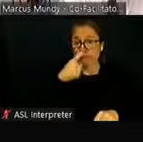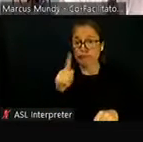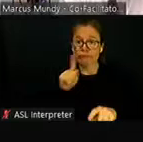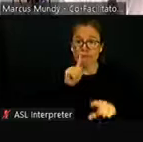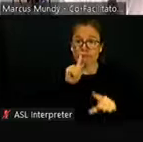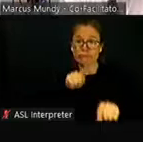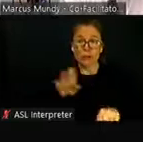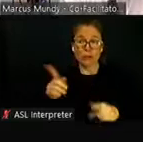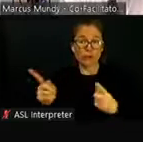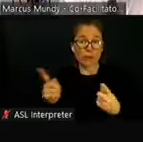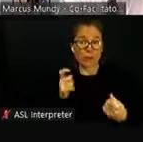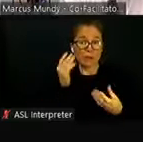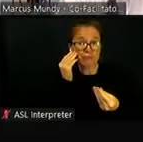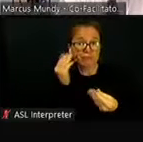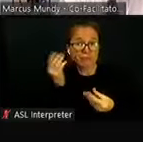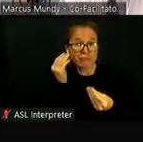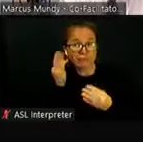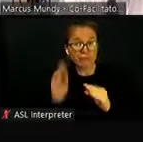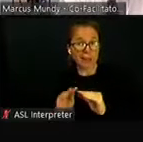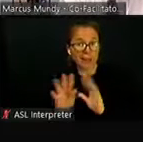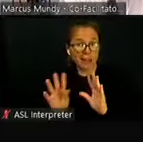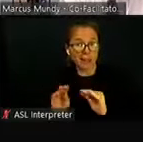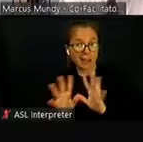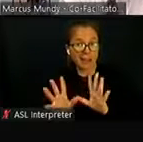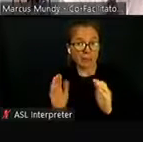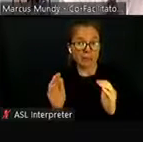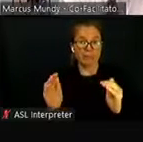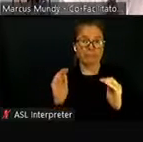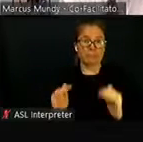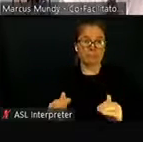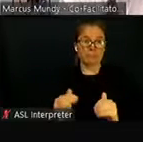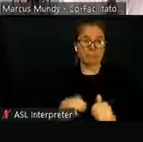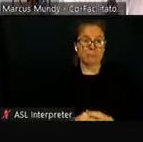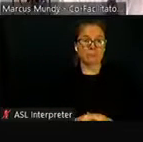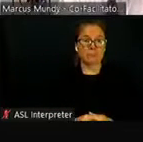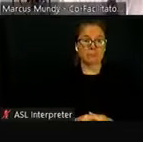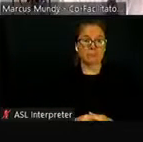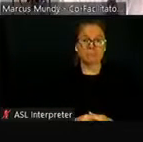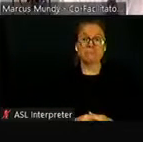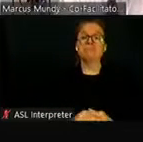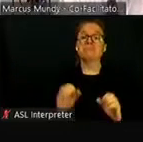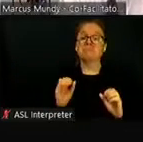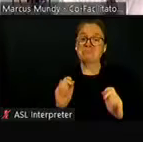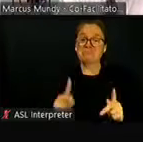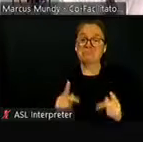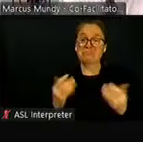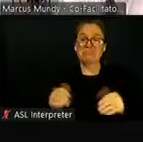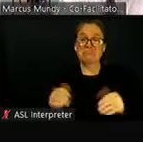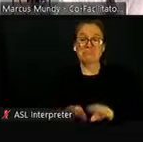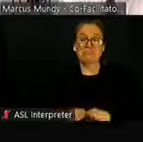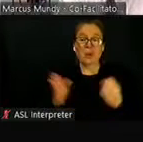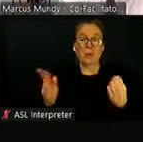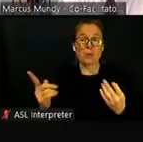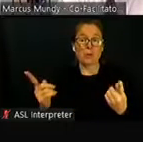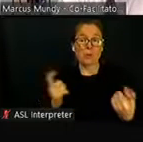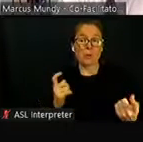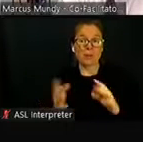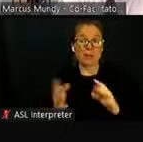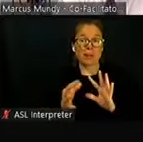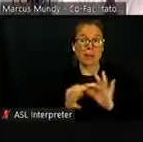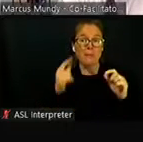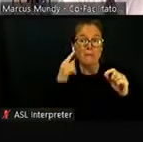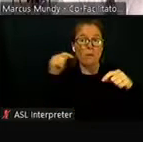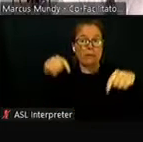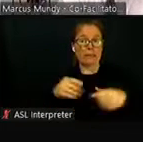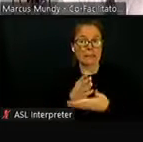questions and provide any clarifications. Next slide, please. With that, we'll open up questions and comments for this portion